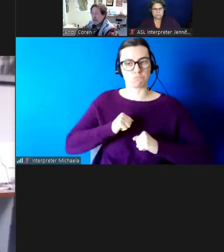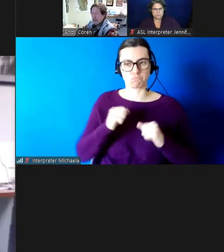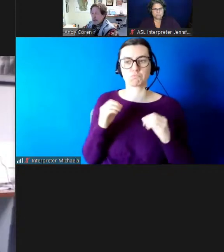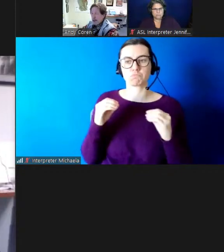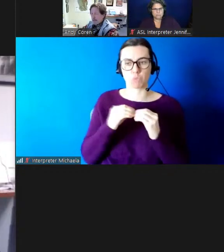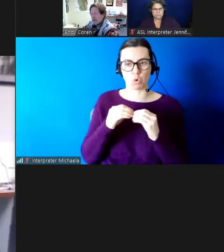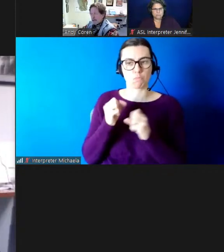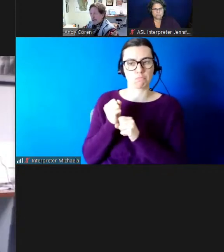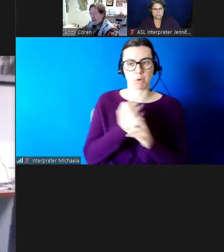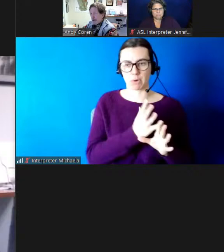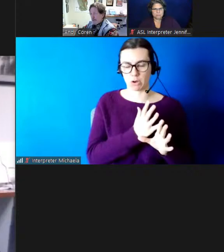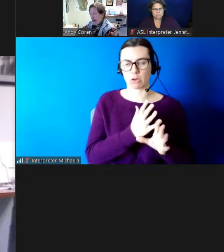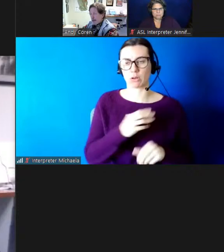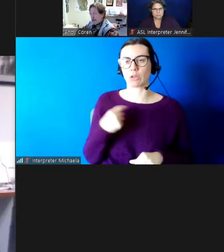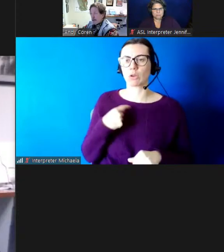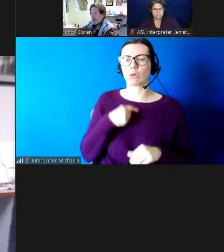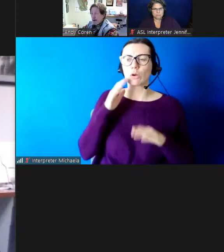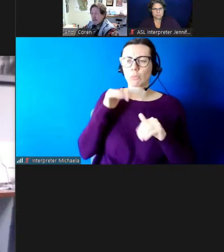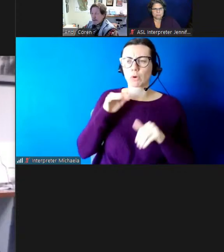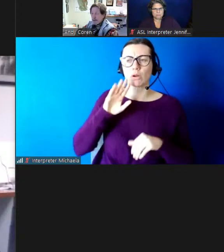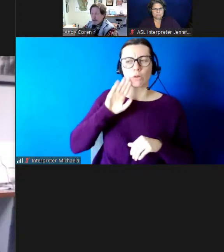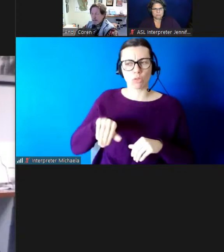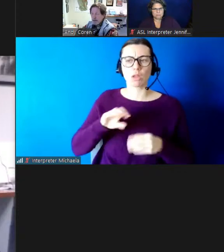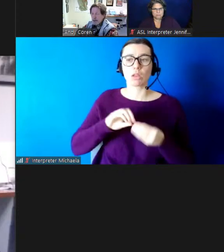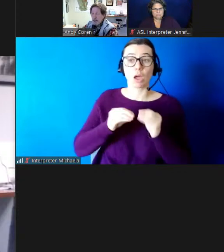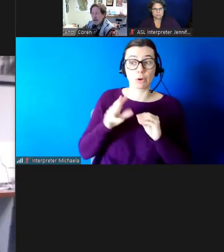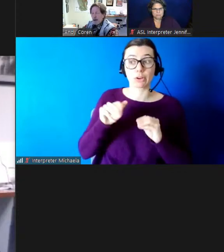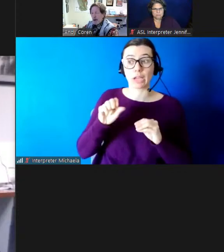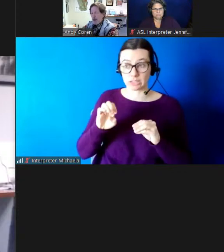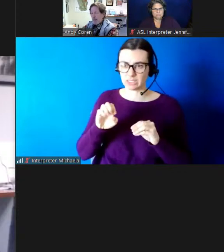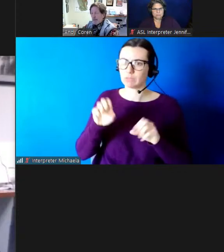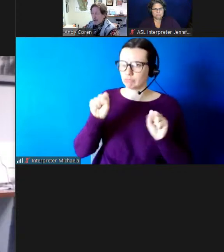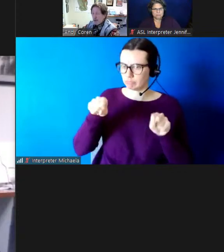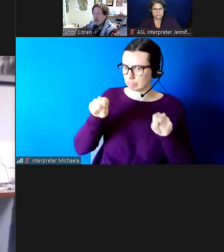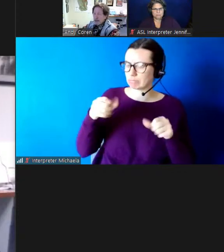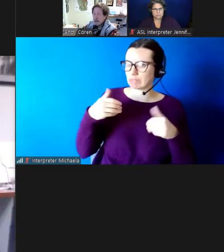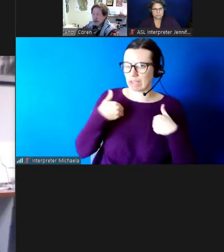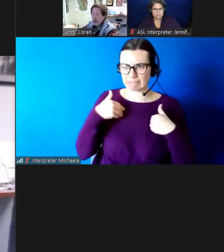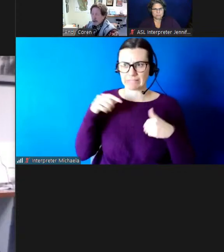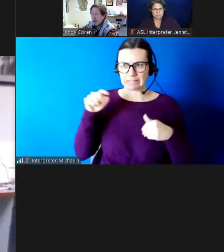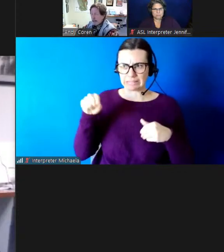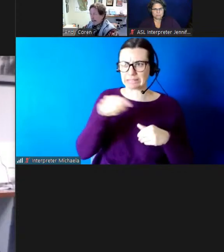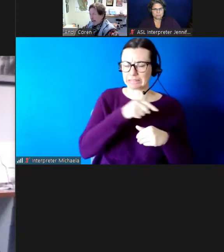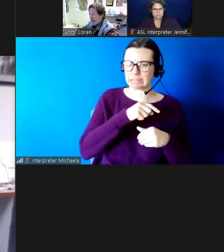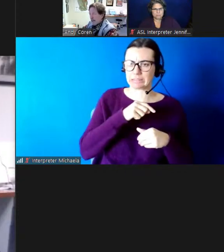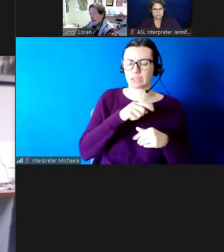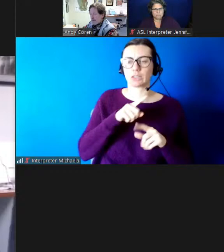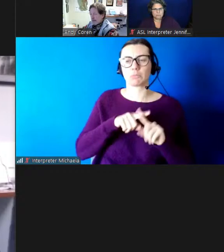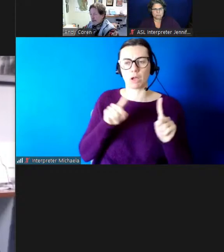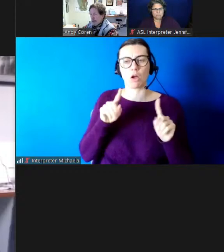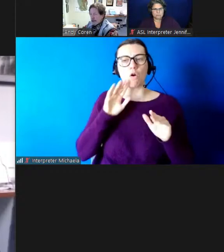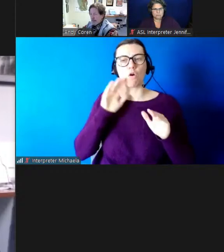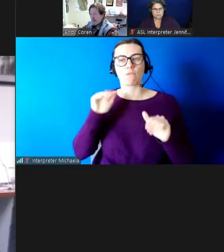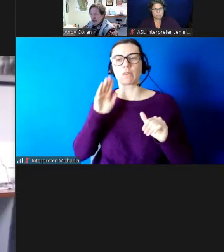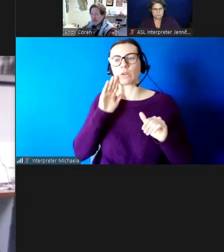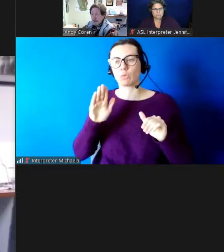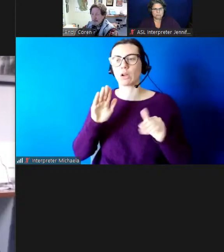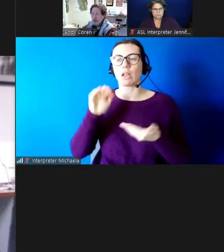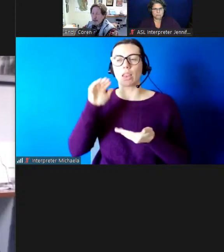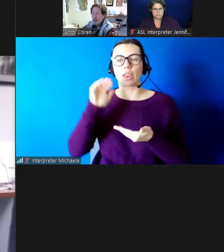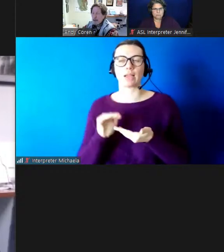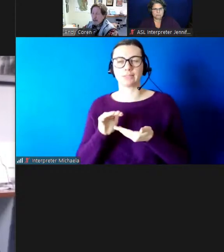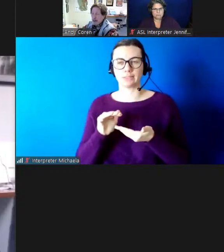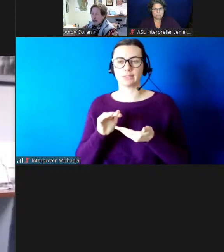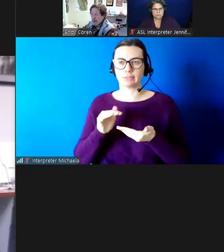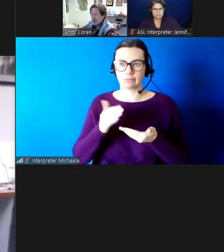even though the numbers of cases are prevalent in the community, hopefully we'll need less hospitalization for those